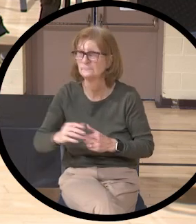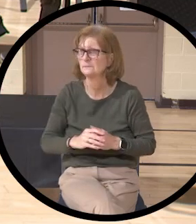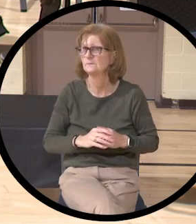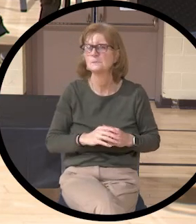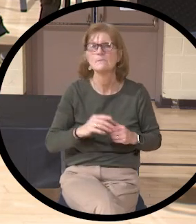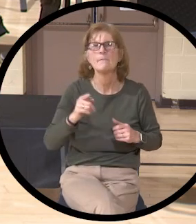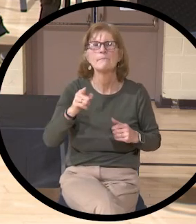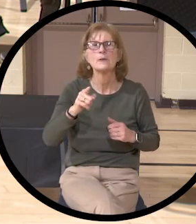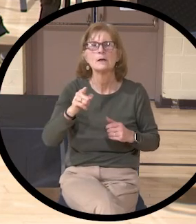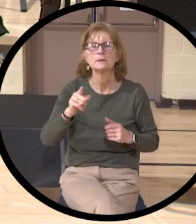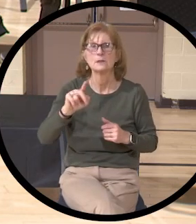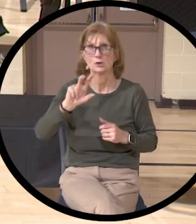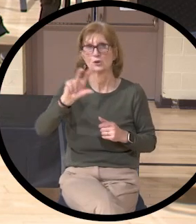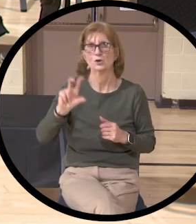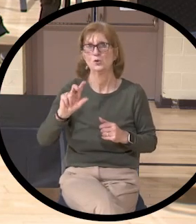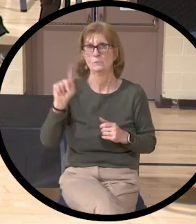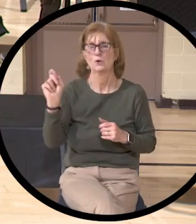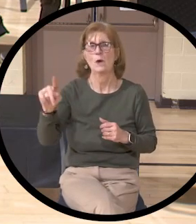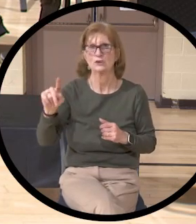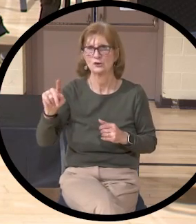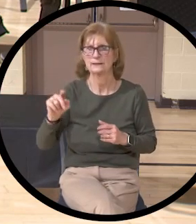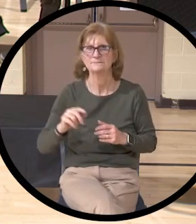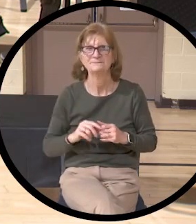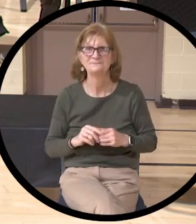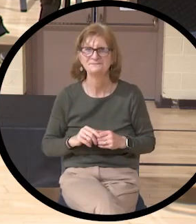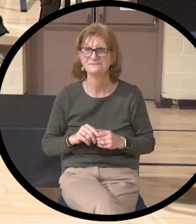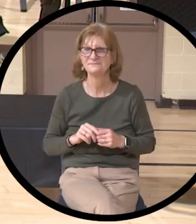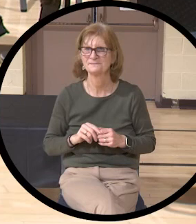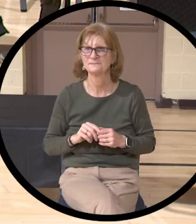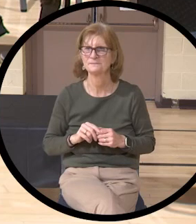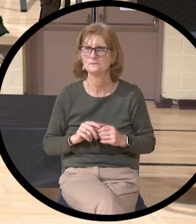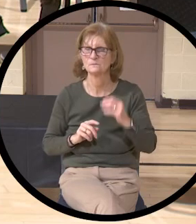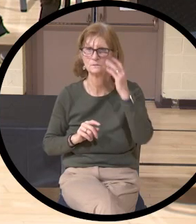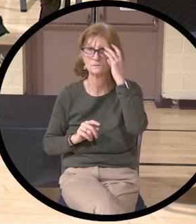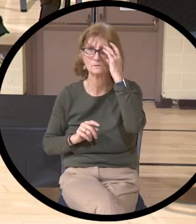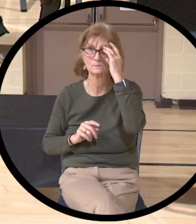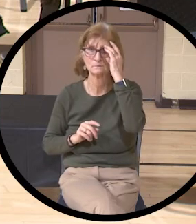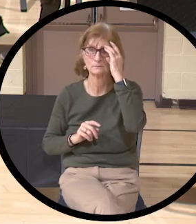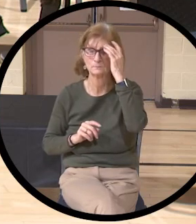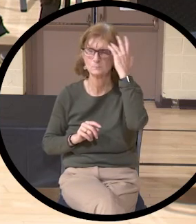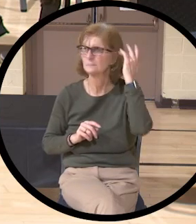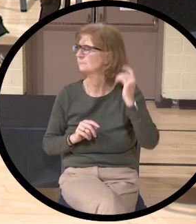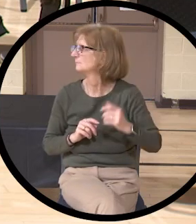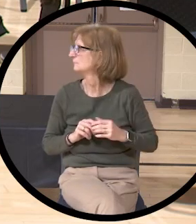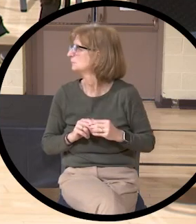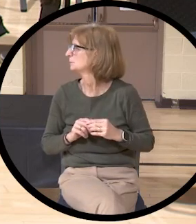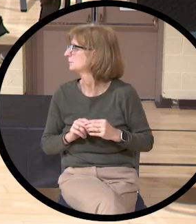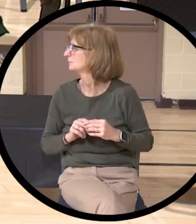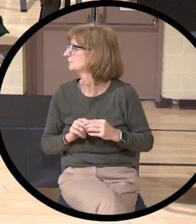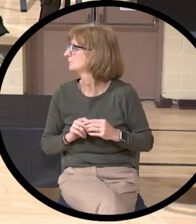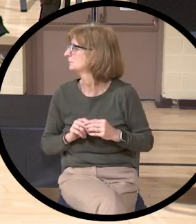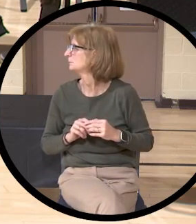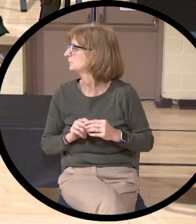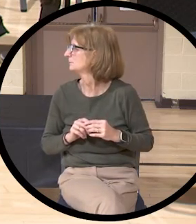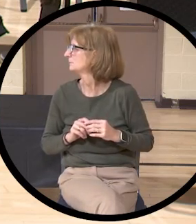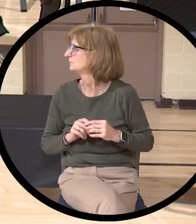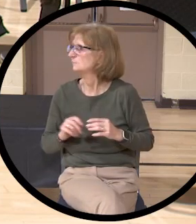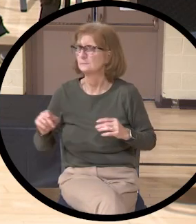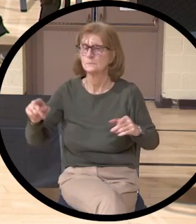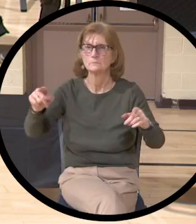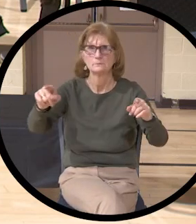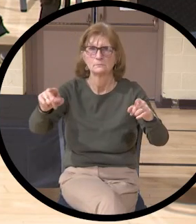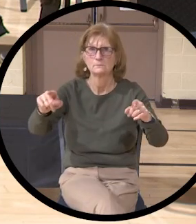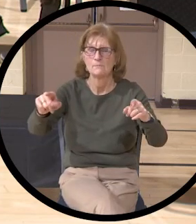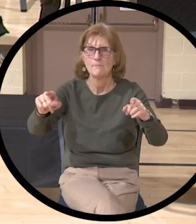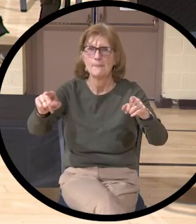to Zoom, and then we'll go here, and then work our way back there. I don't have any Zoom questions, but I wanted to make a quick plug. If you did not